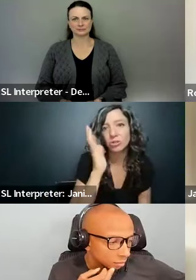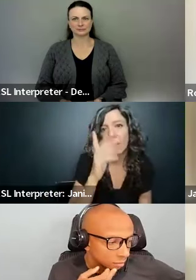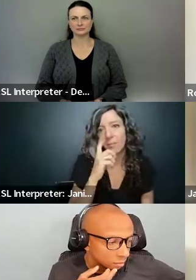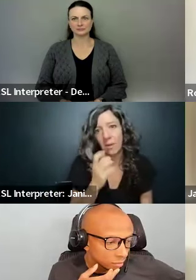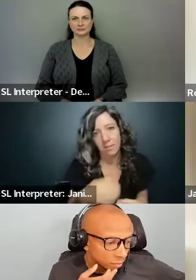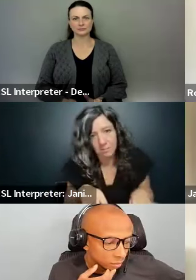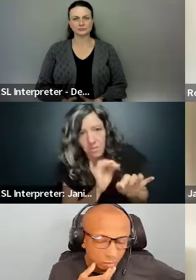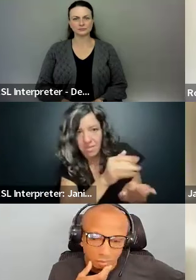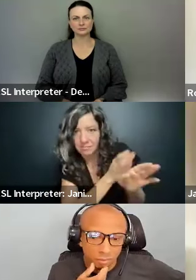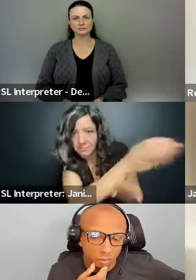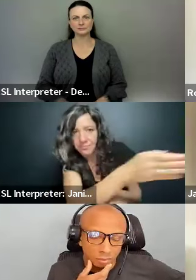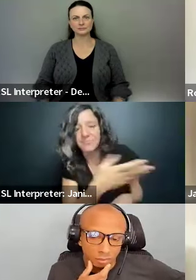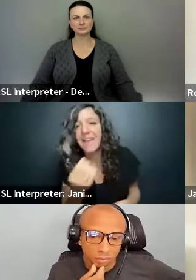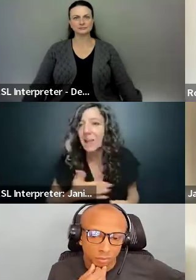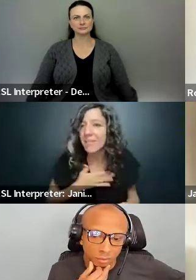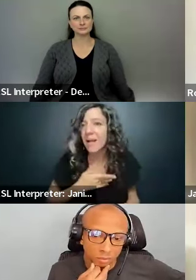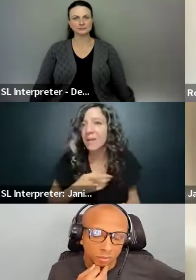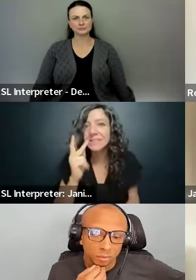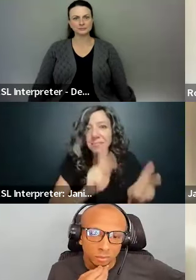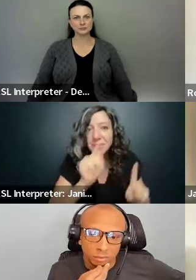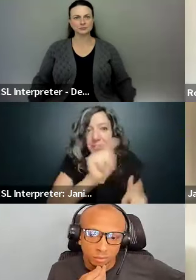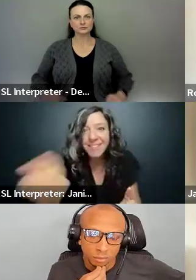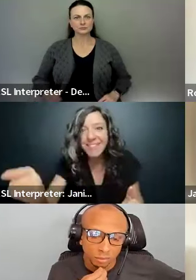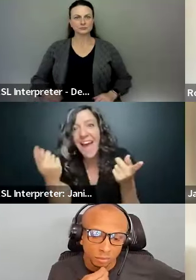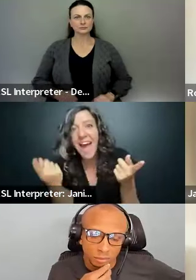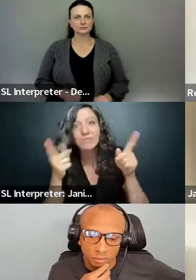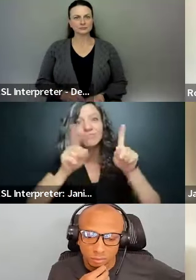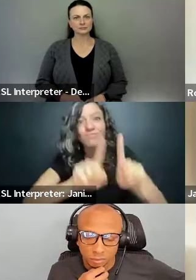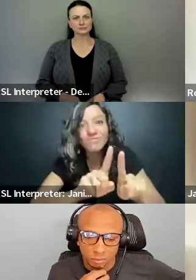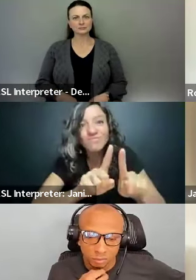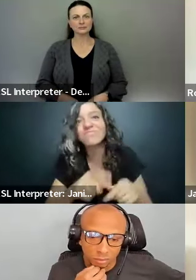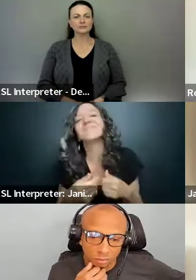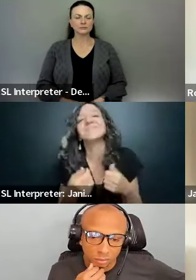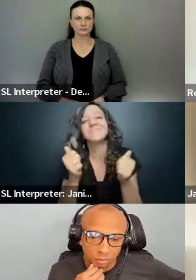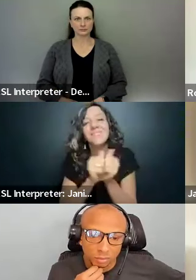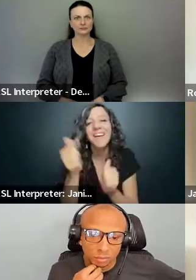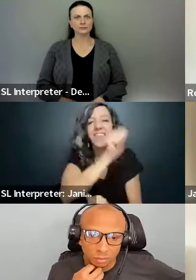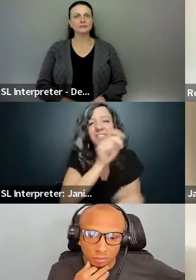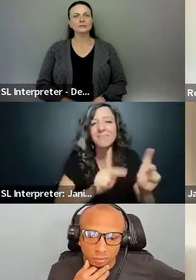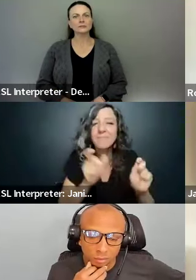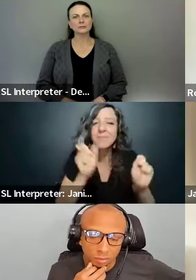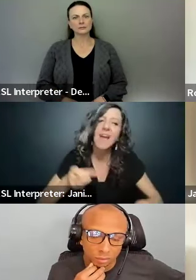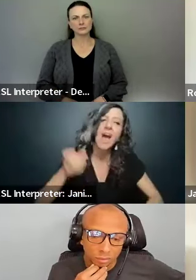really good as well to see people from the community partnering up with people in this group that may be more